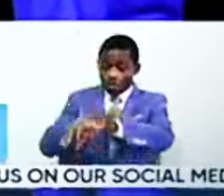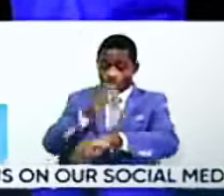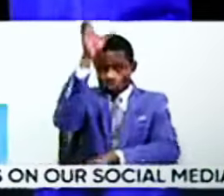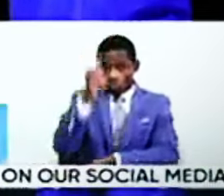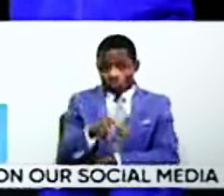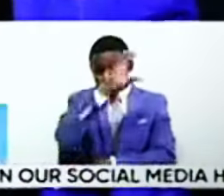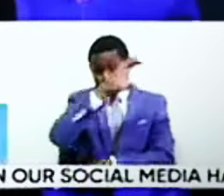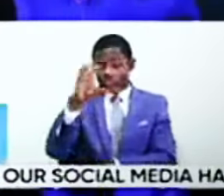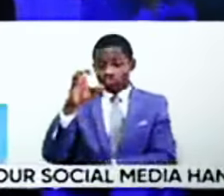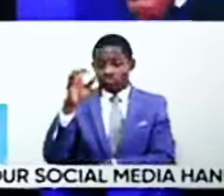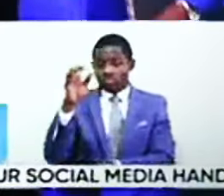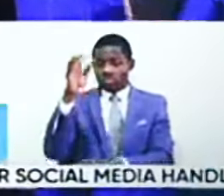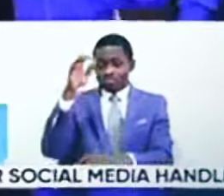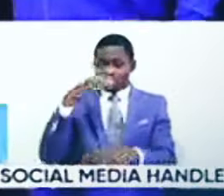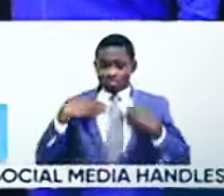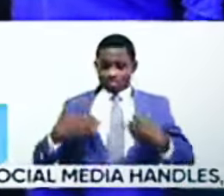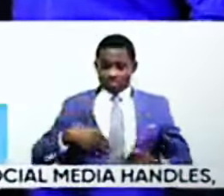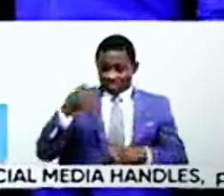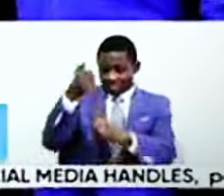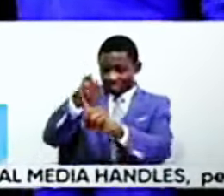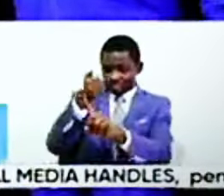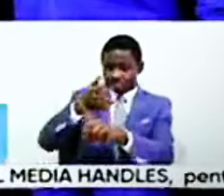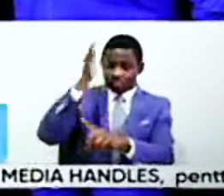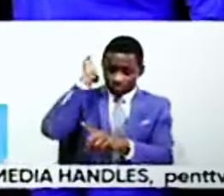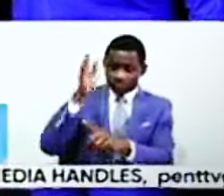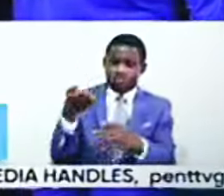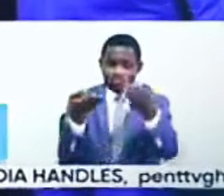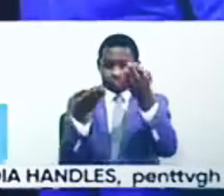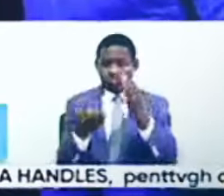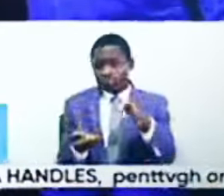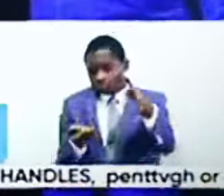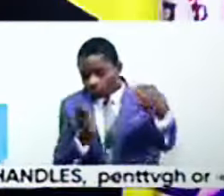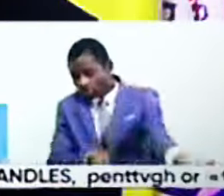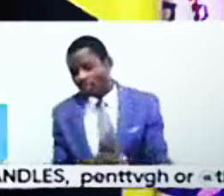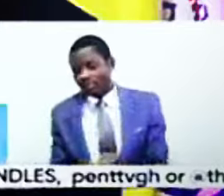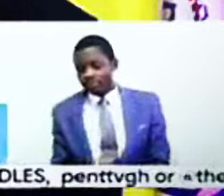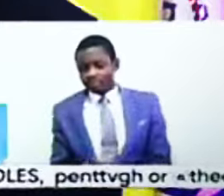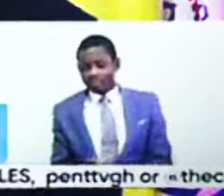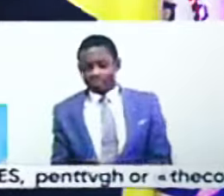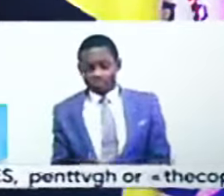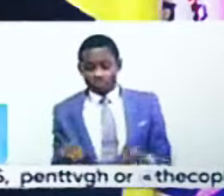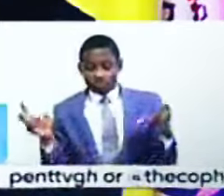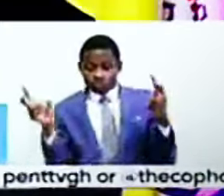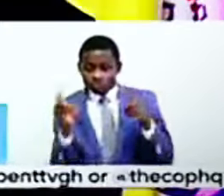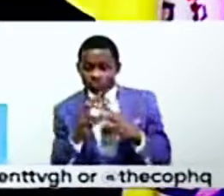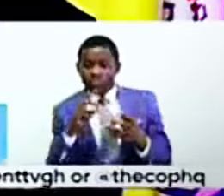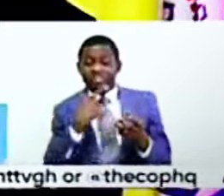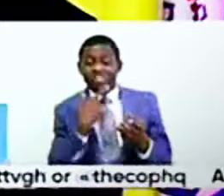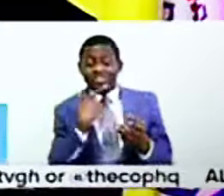So we are saying that crucifixion does not mean loss of